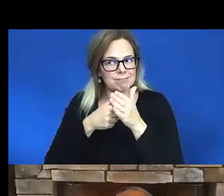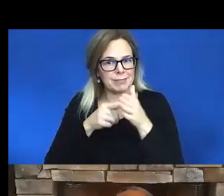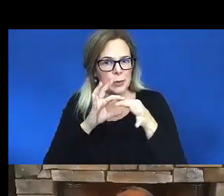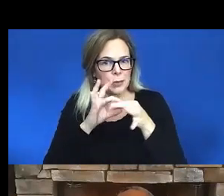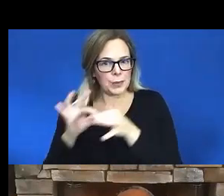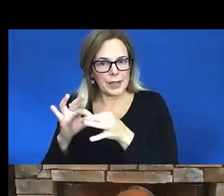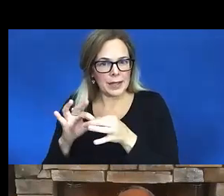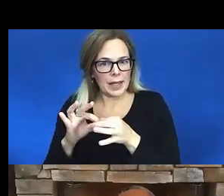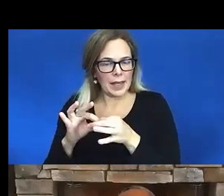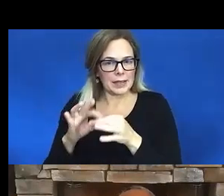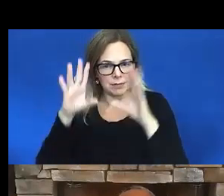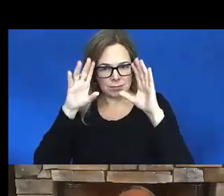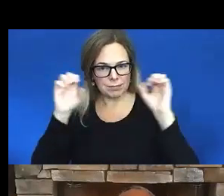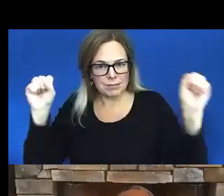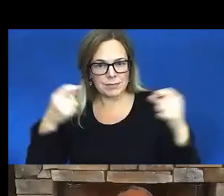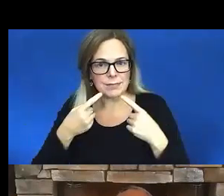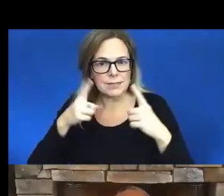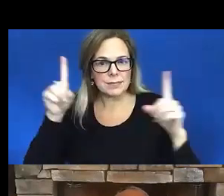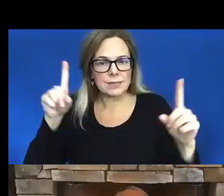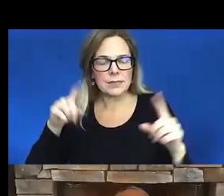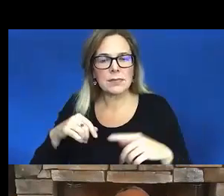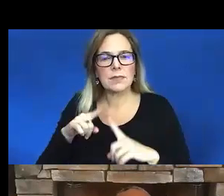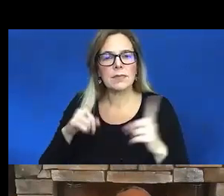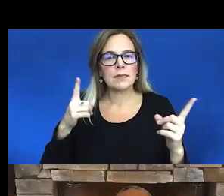changes expected as a result?